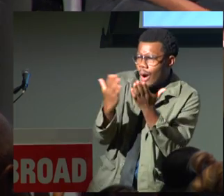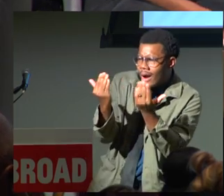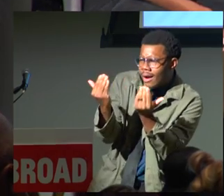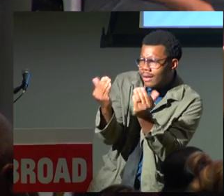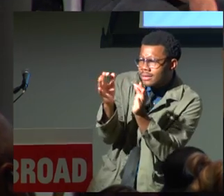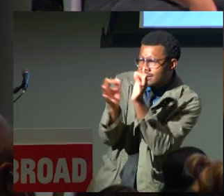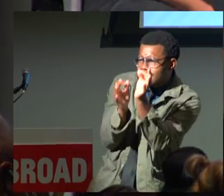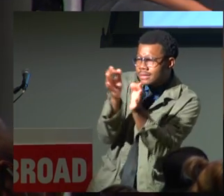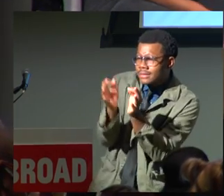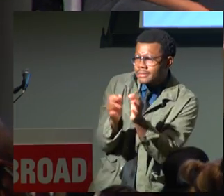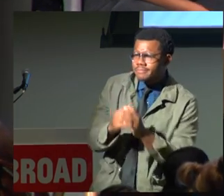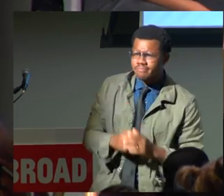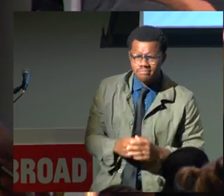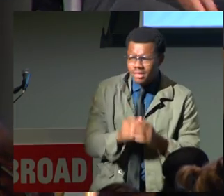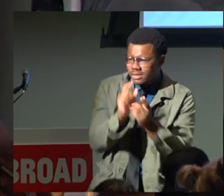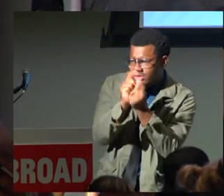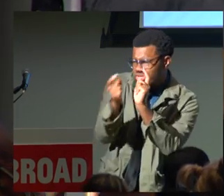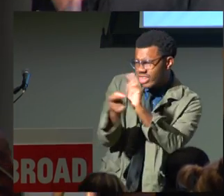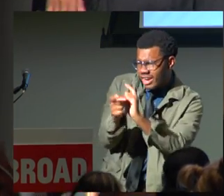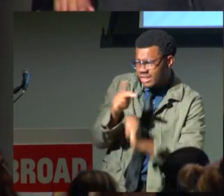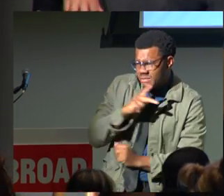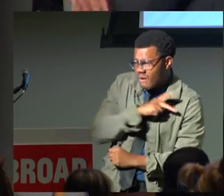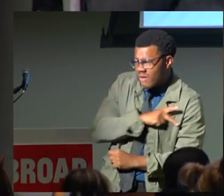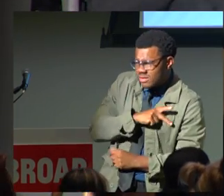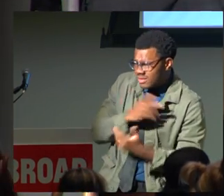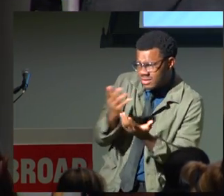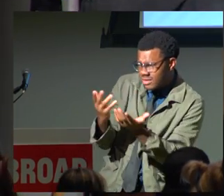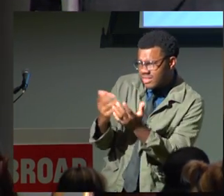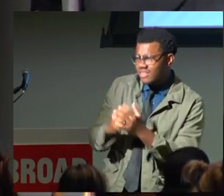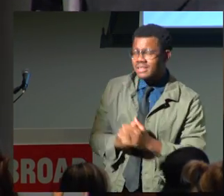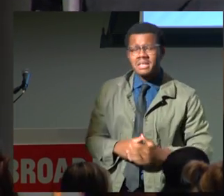different. Nah, not really, man.